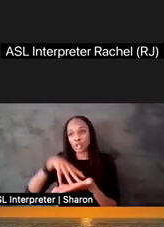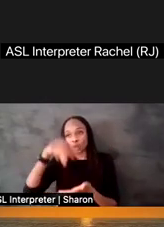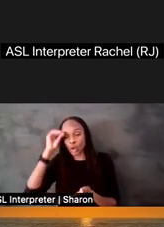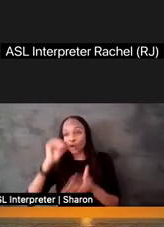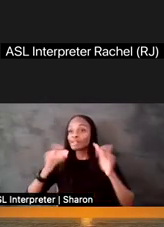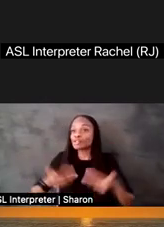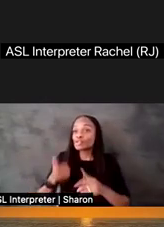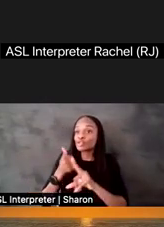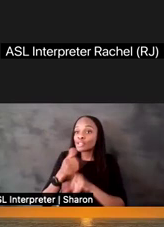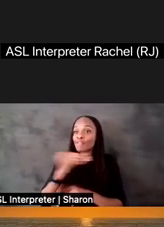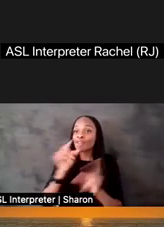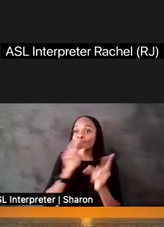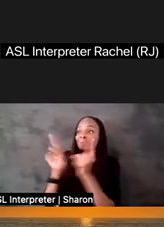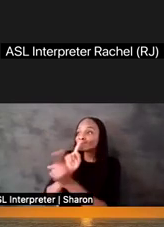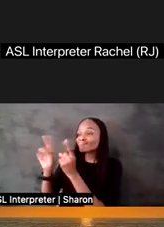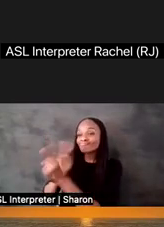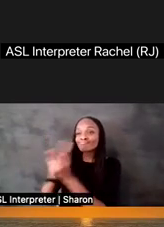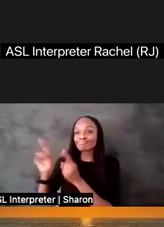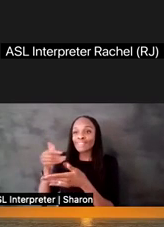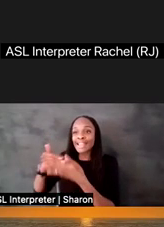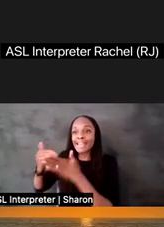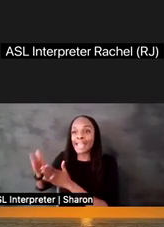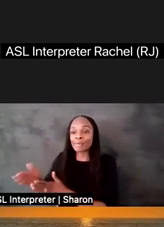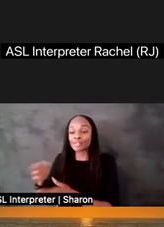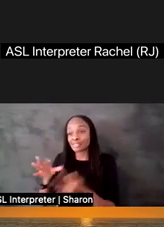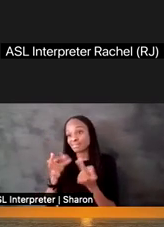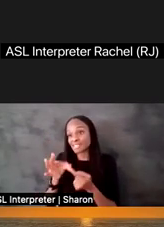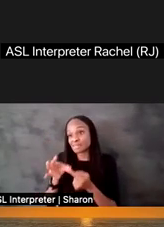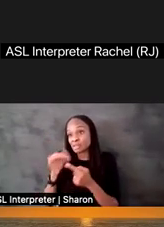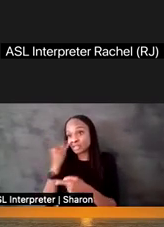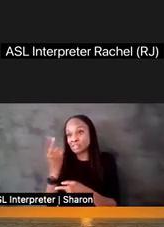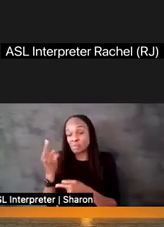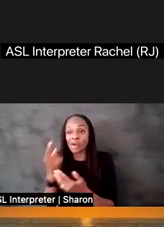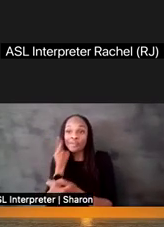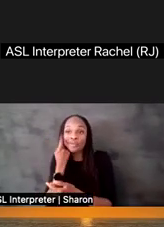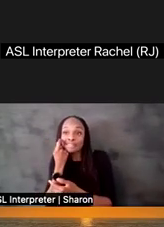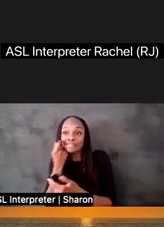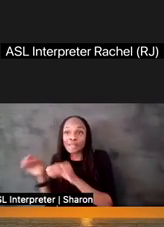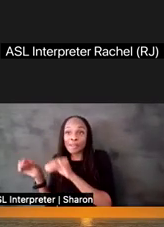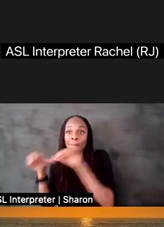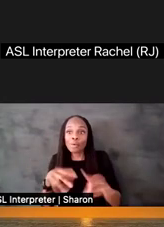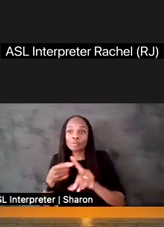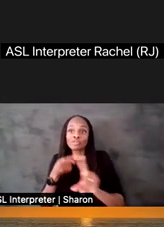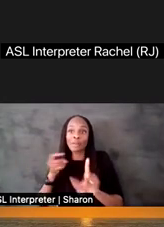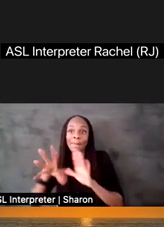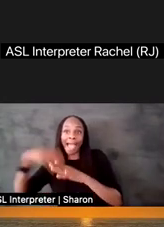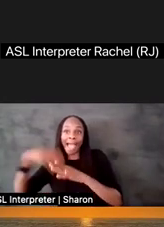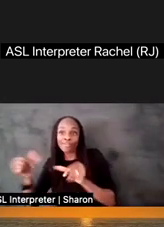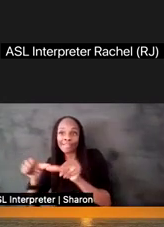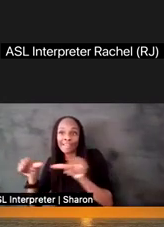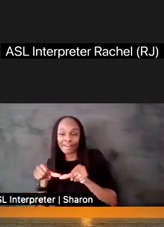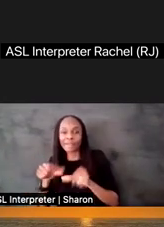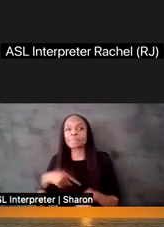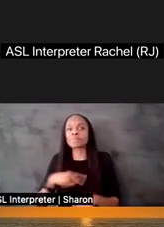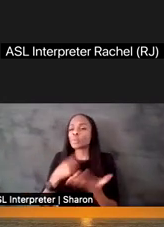and meet your neighbors, especially if you've got folks that maybe just moved here from out of the area. So we talked about